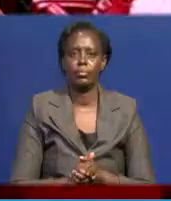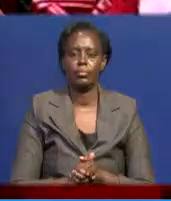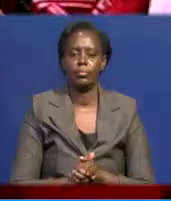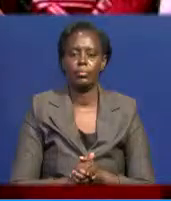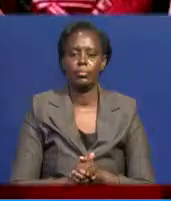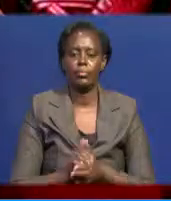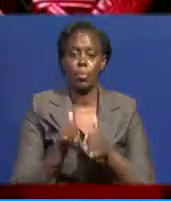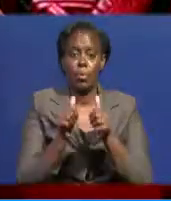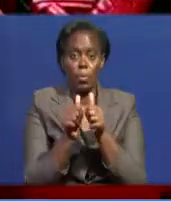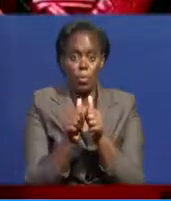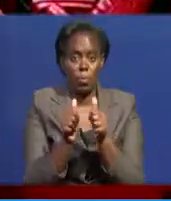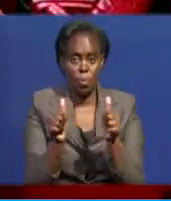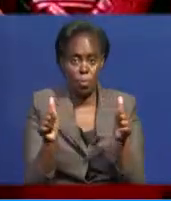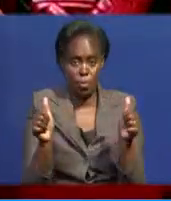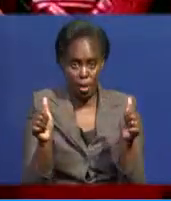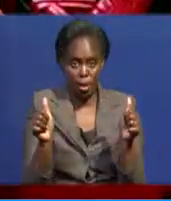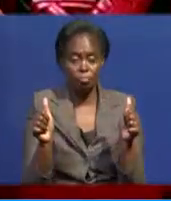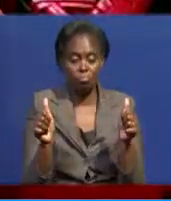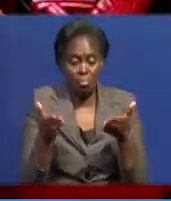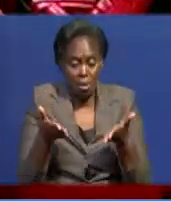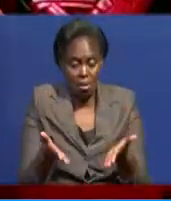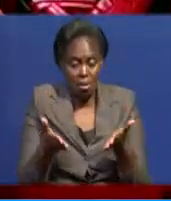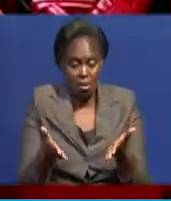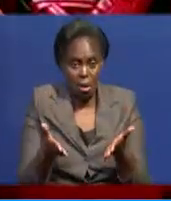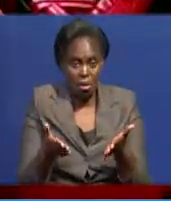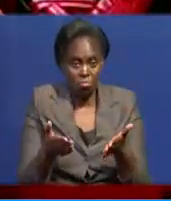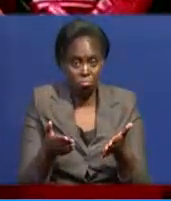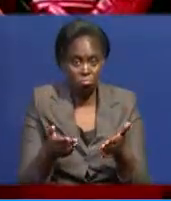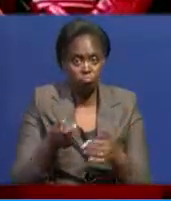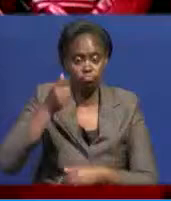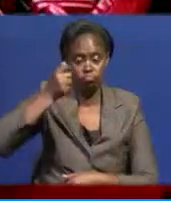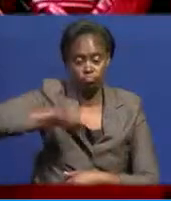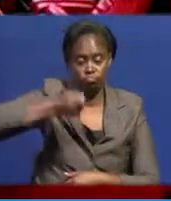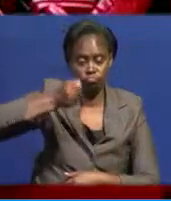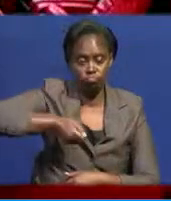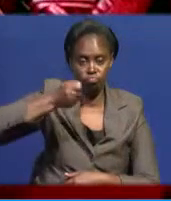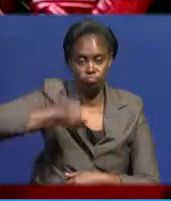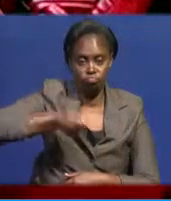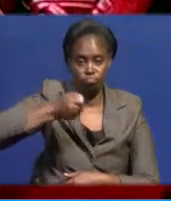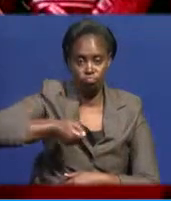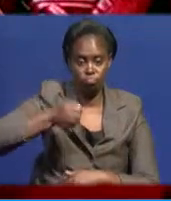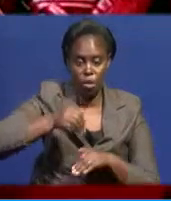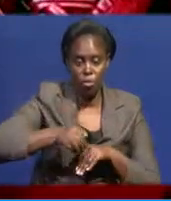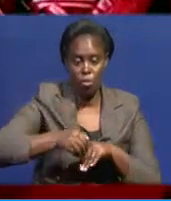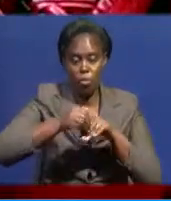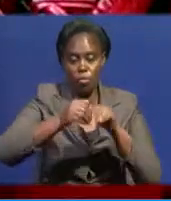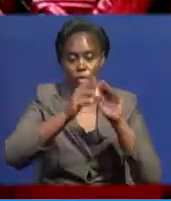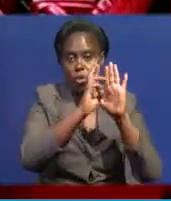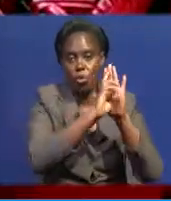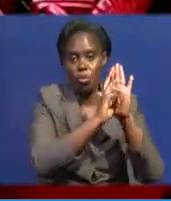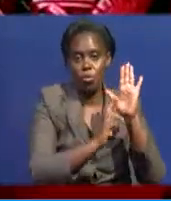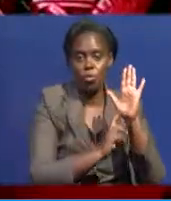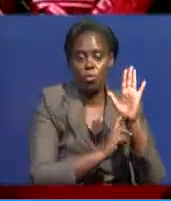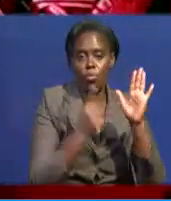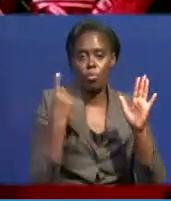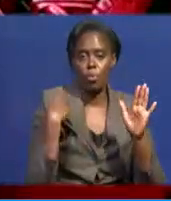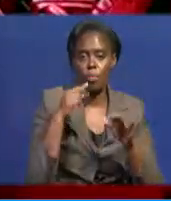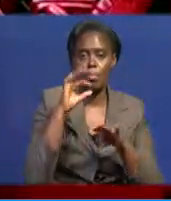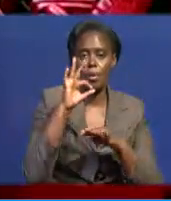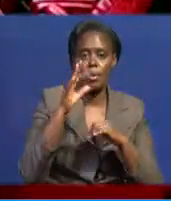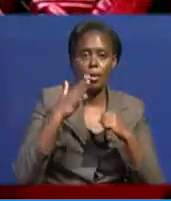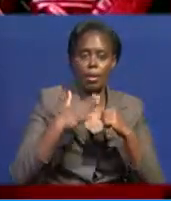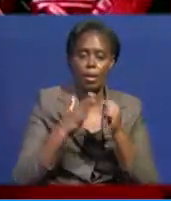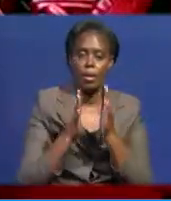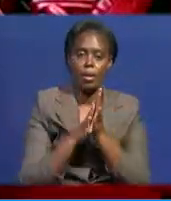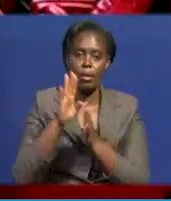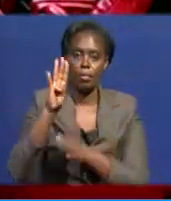Well, that is the quorum bell underway, and this is pursuant to House Standing Order number 39 and